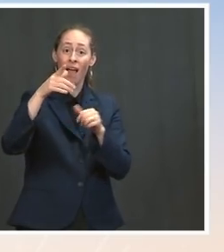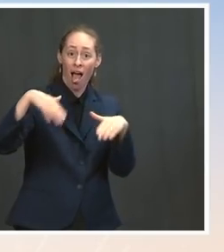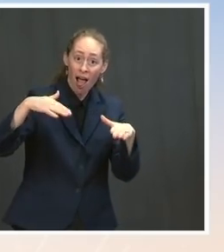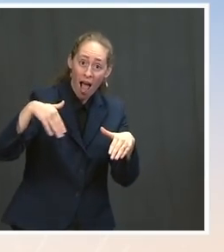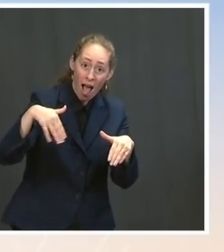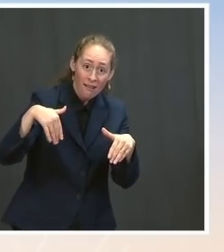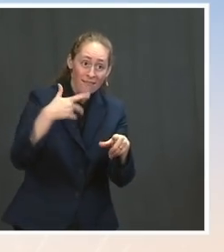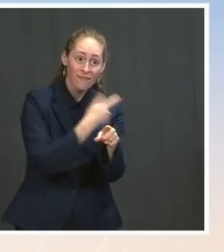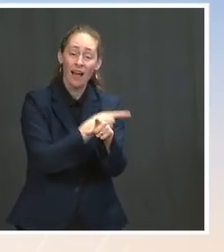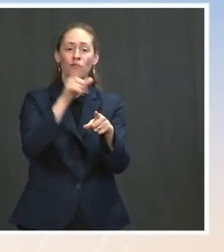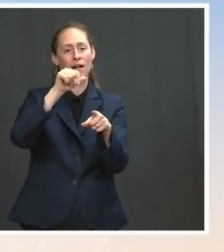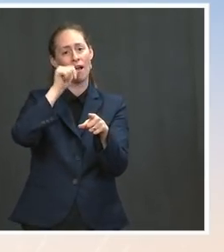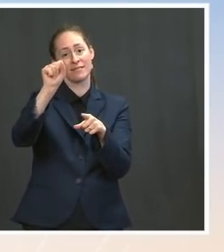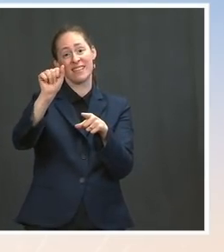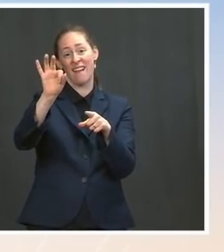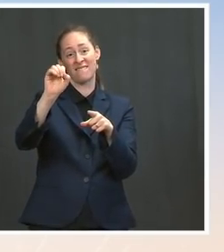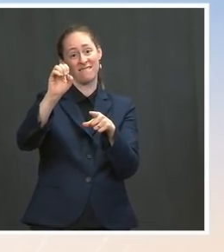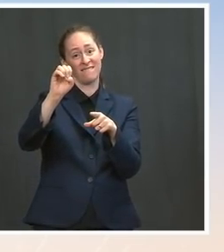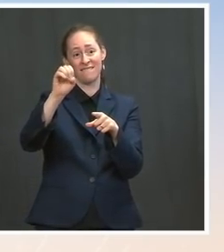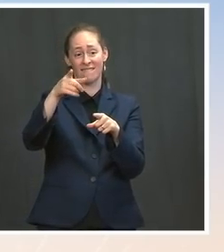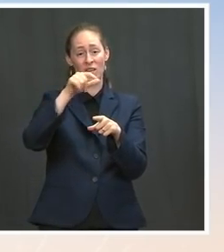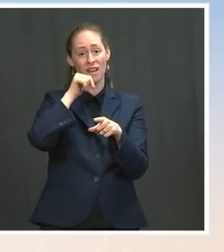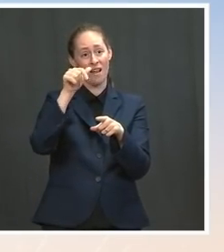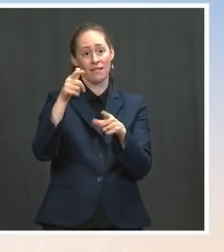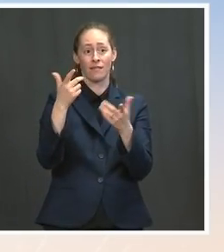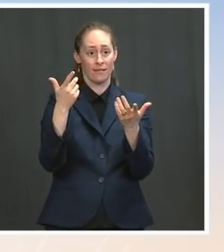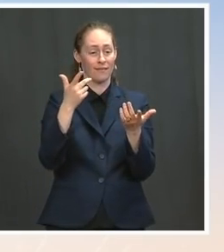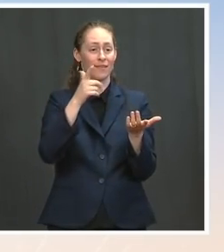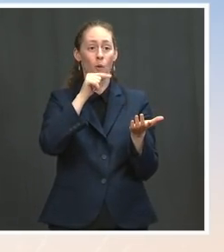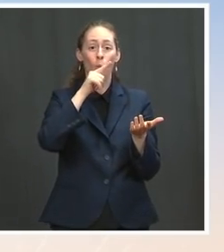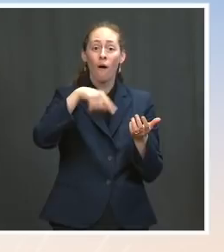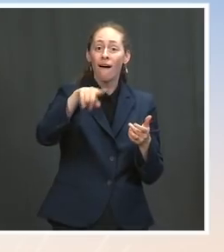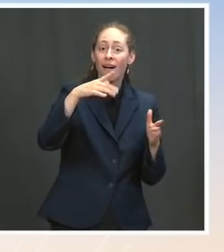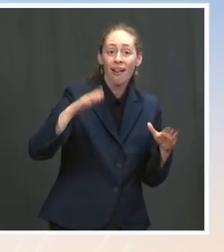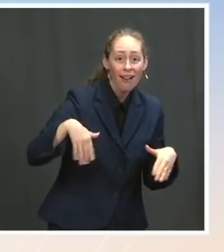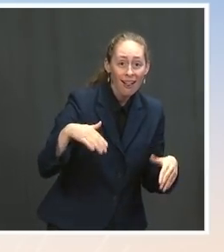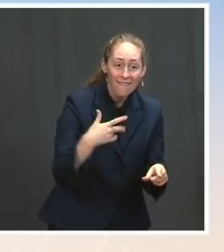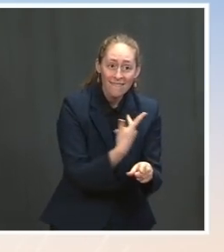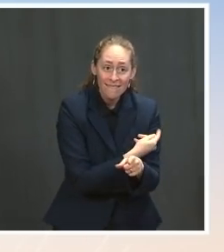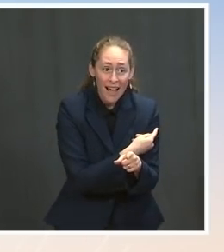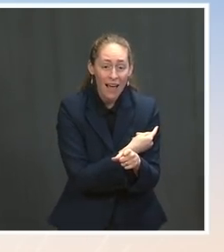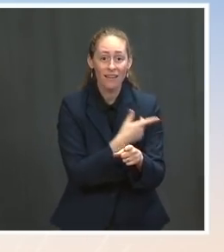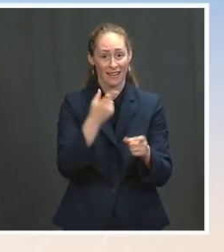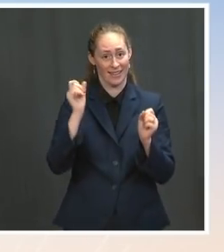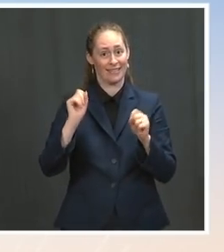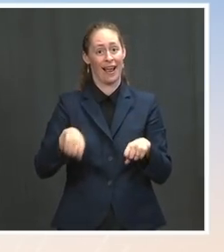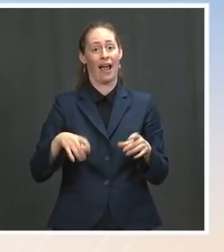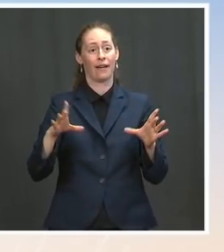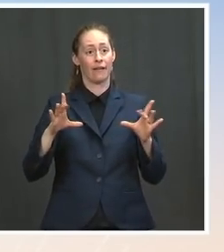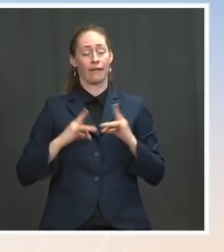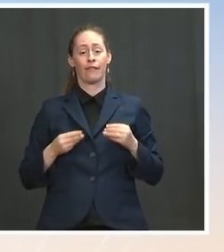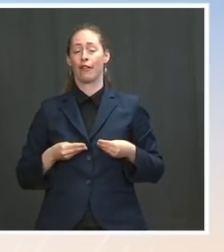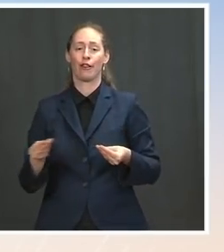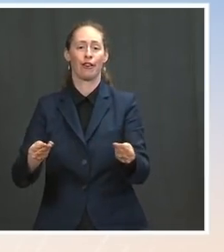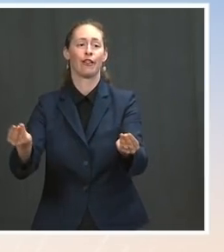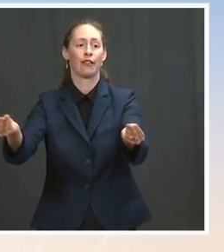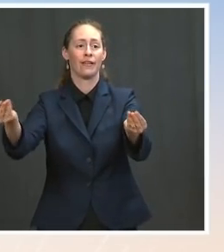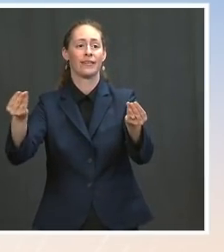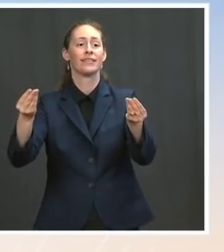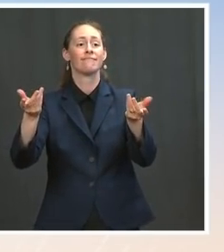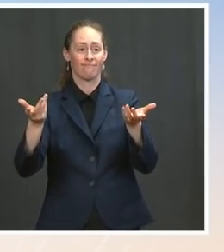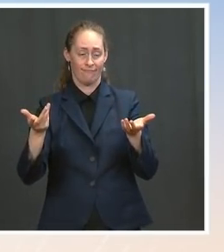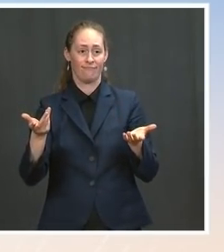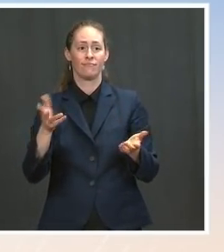safe against others who are not vaccinated who may carry the virus. The individuals who can benefit from all of the